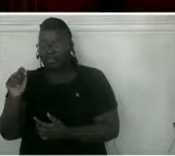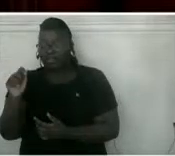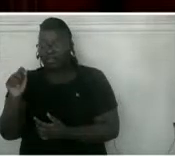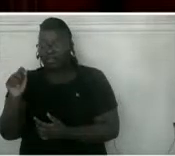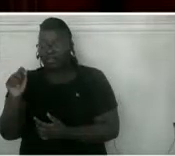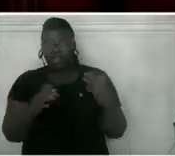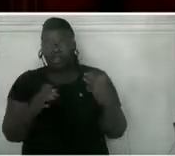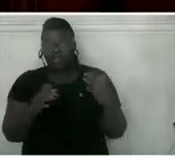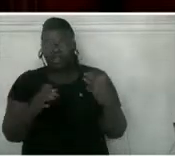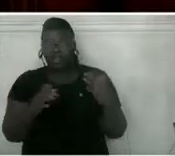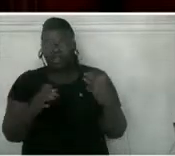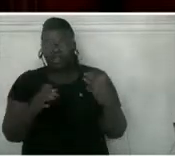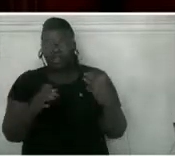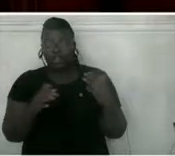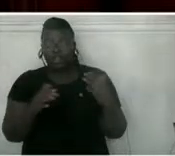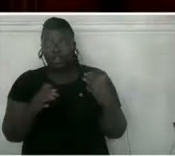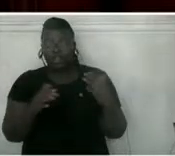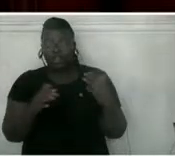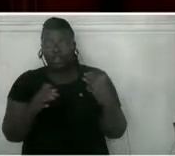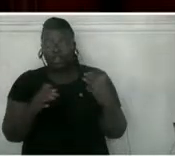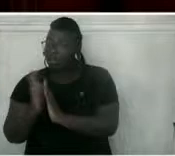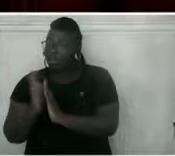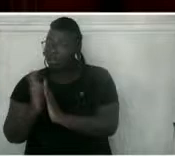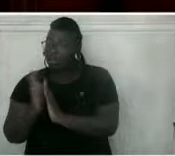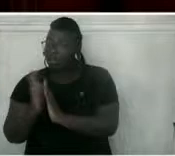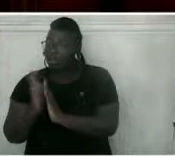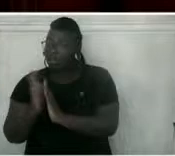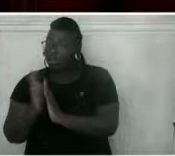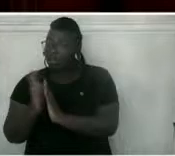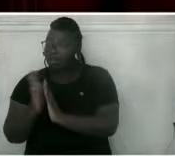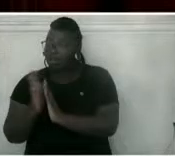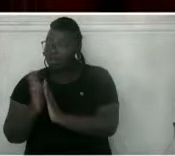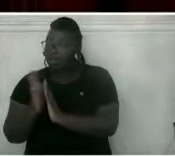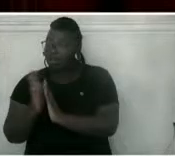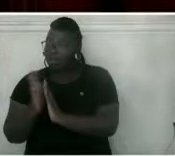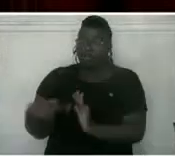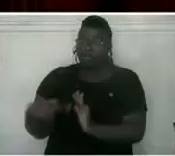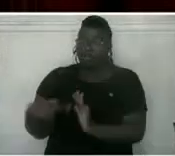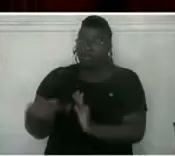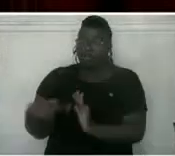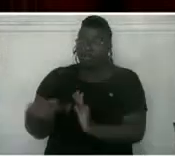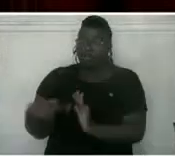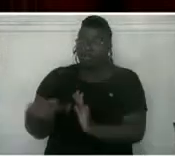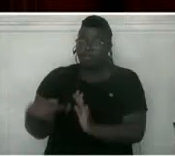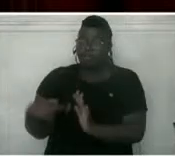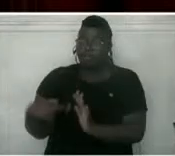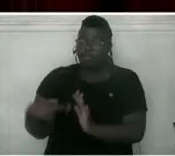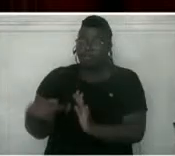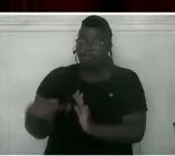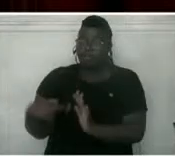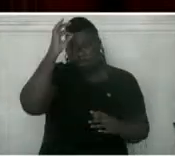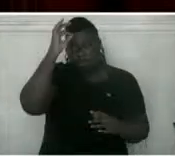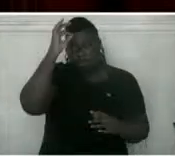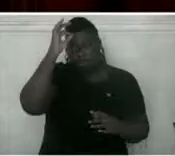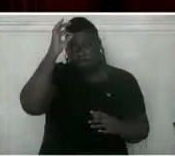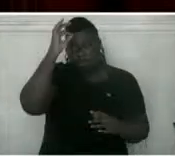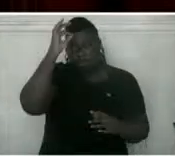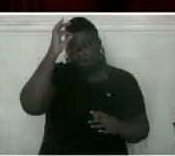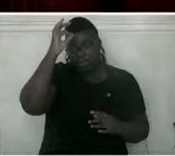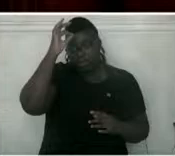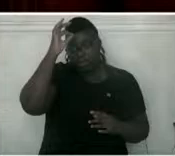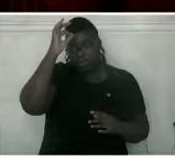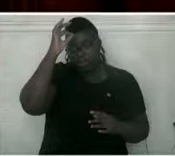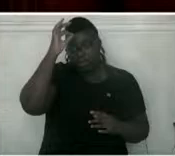safety to attend to the role of the police in allegation of